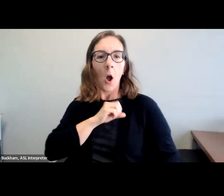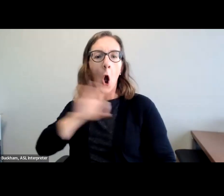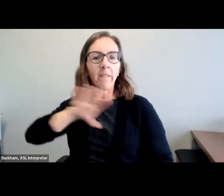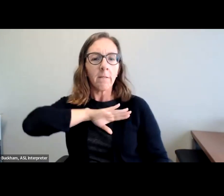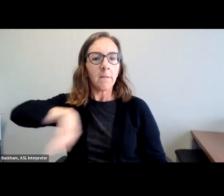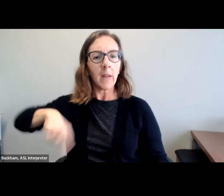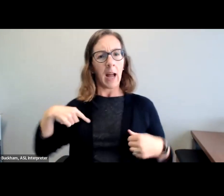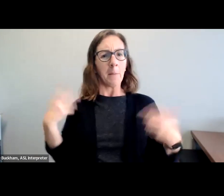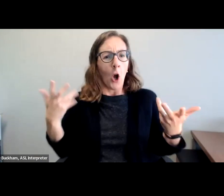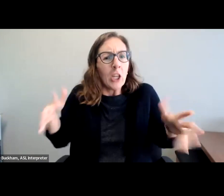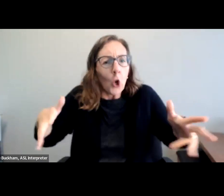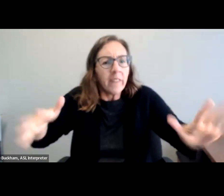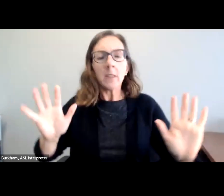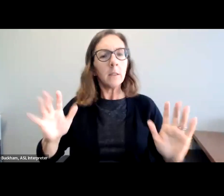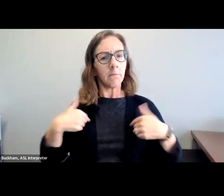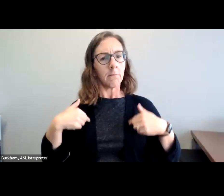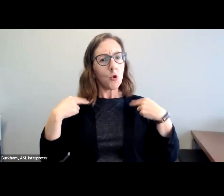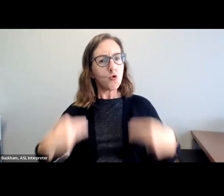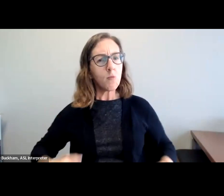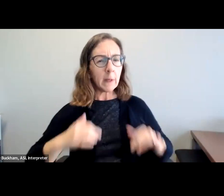parent is. So,